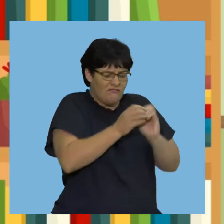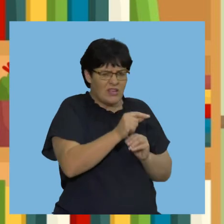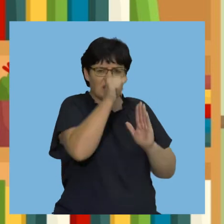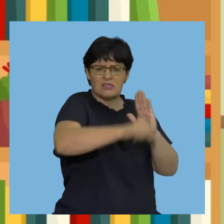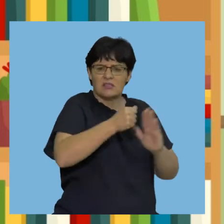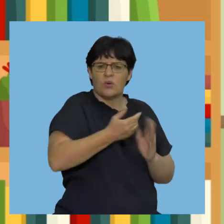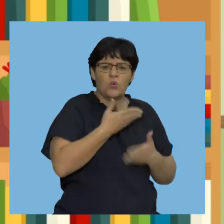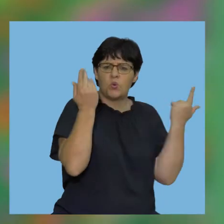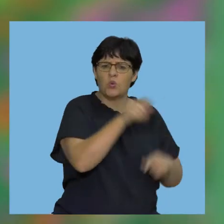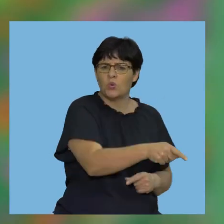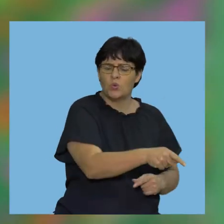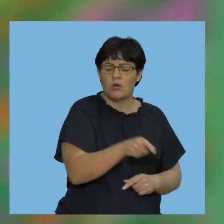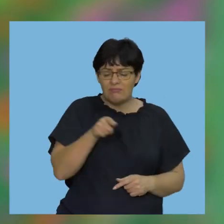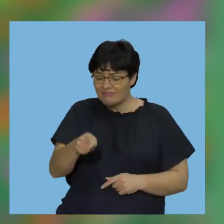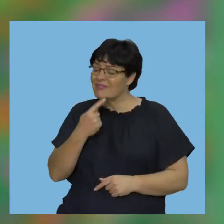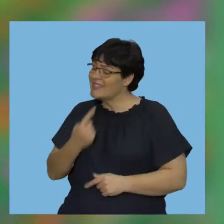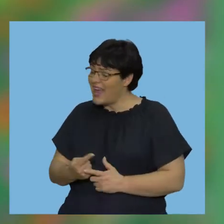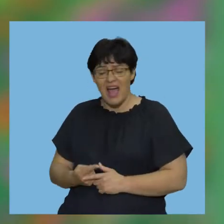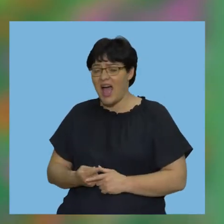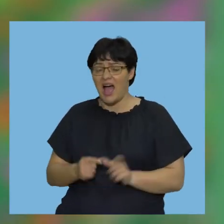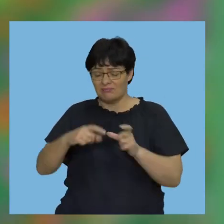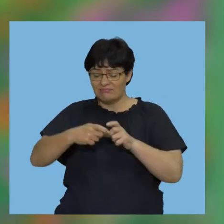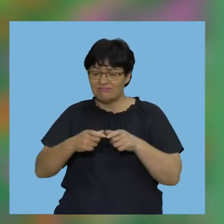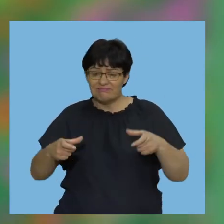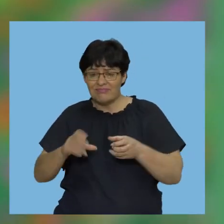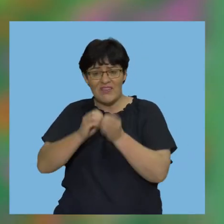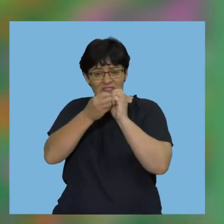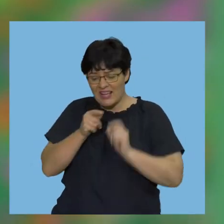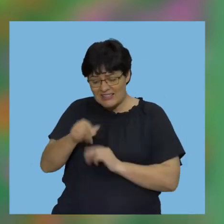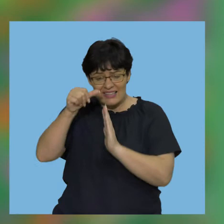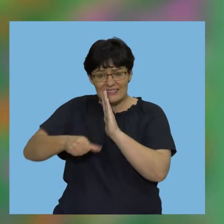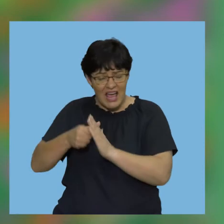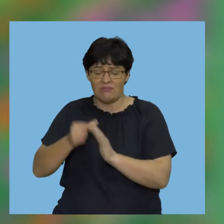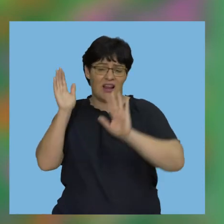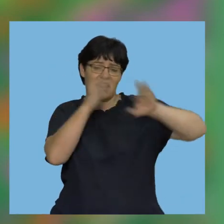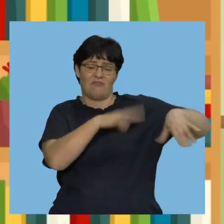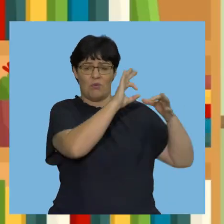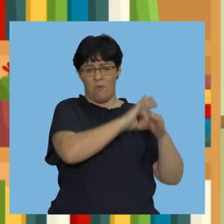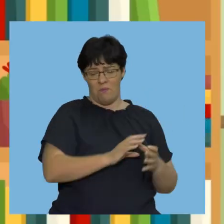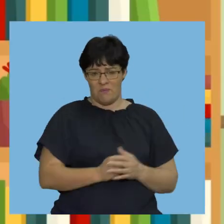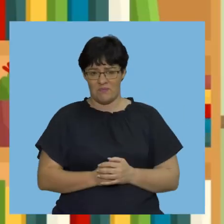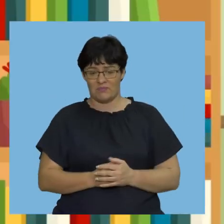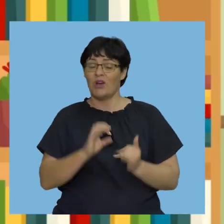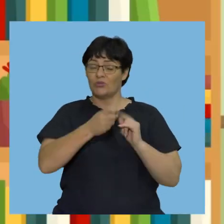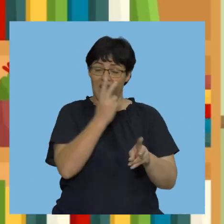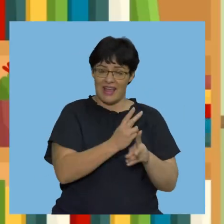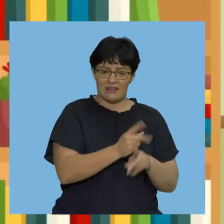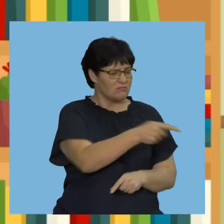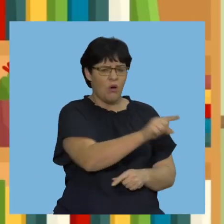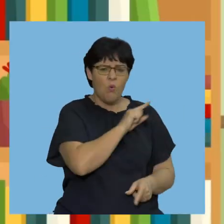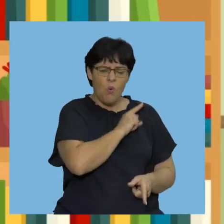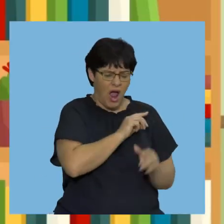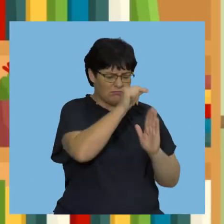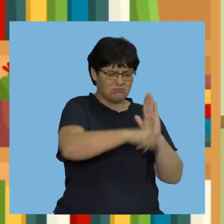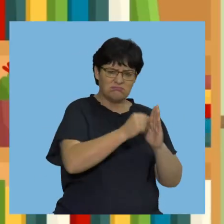puncture? You say, she left her repair kit at home. Now let's try that. Why